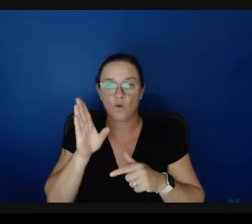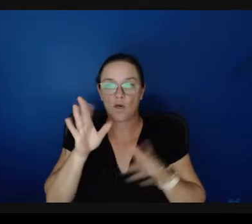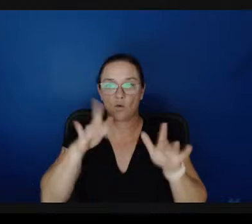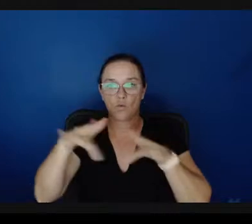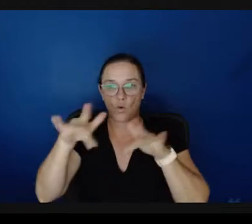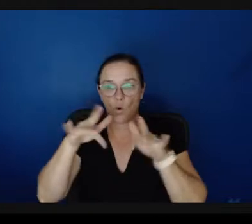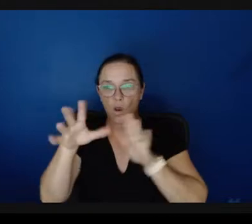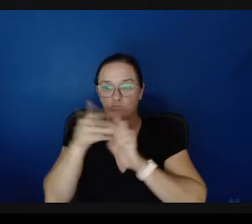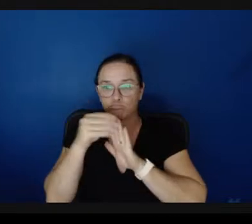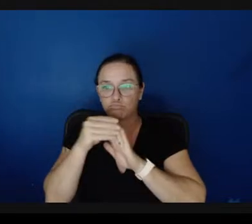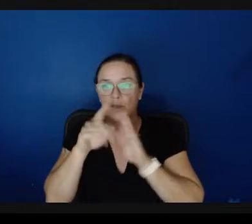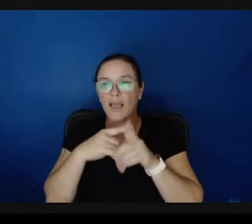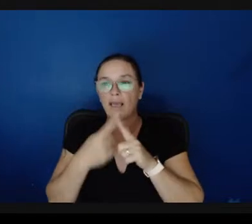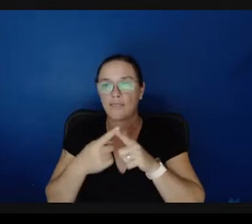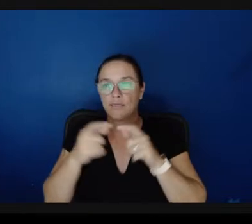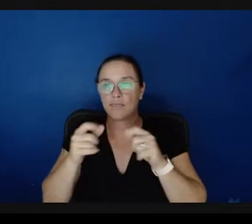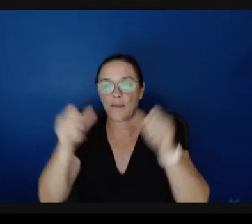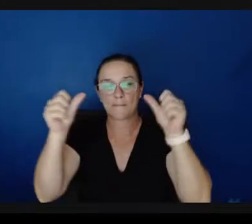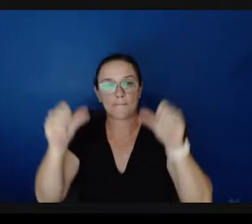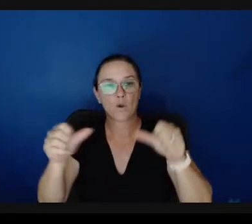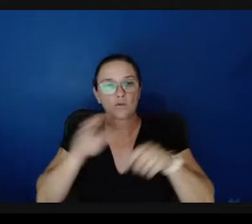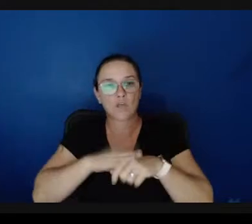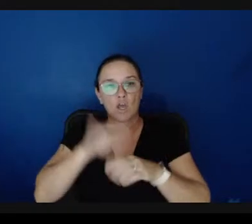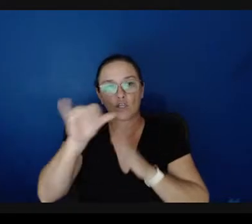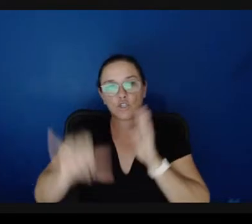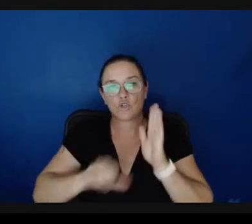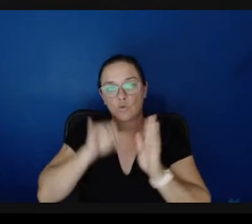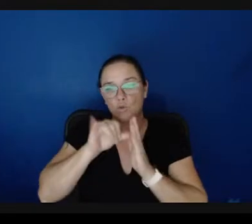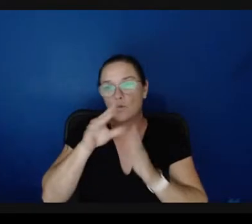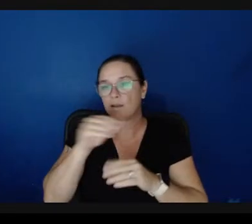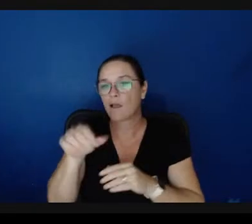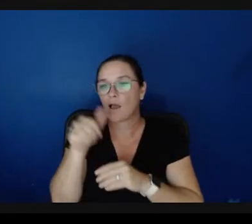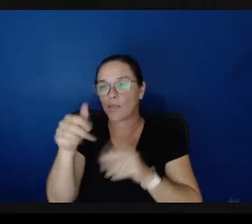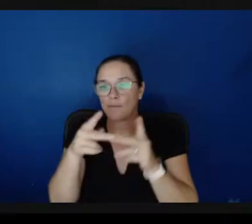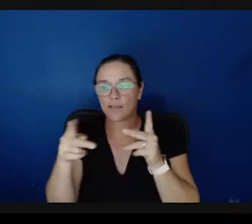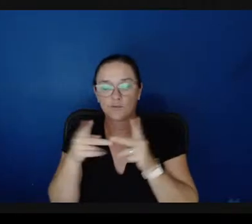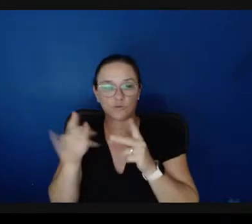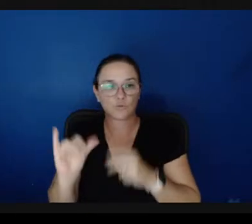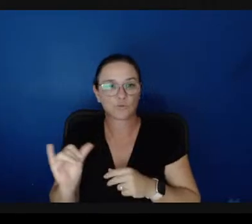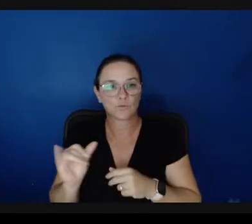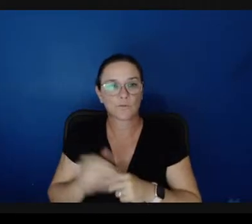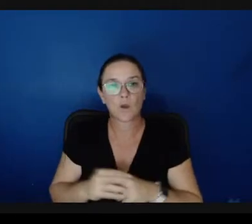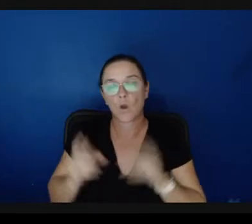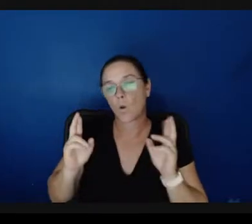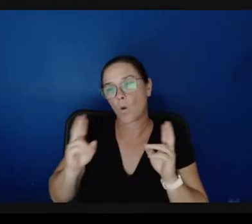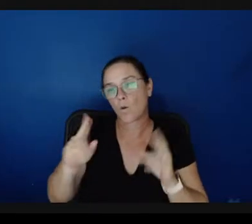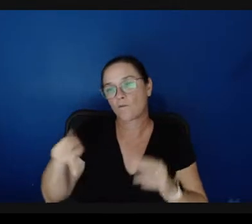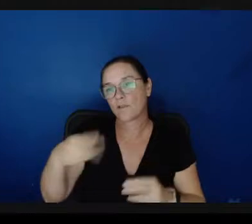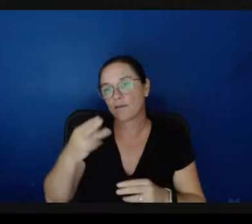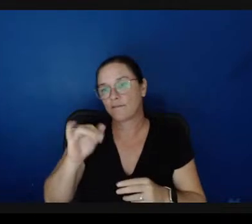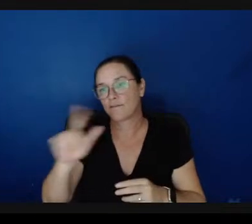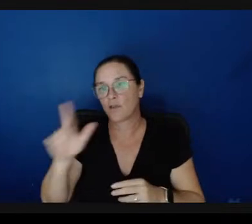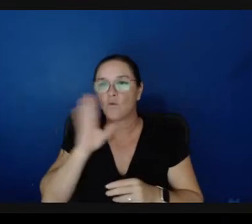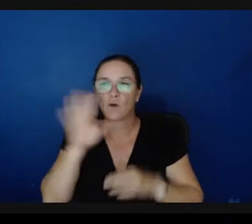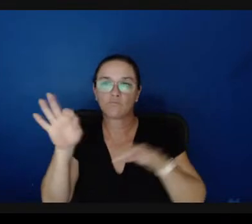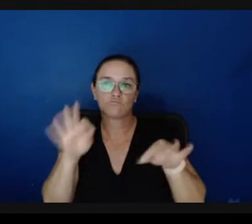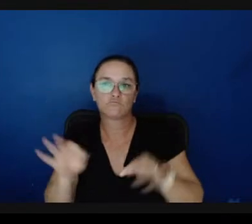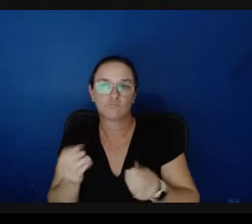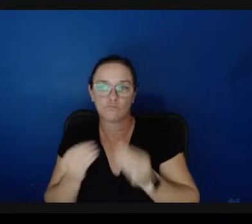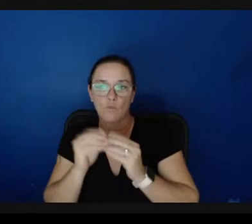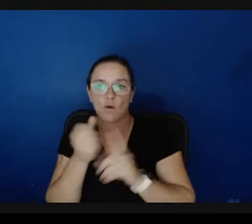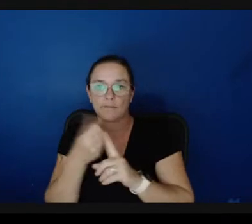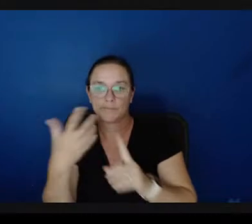and put it up on HVERI on YouTube and our other platforms. So hopefully Phil will go into a couple in there.